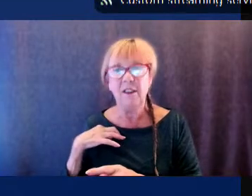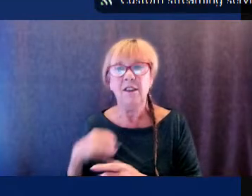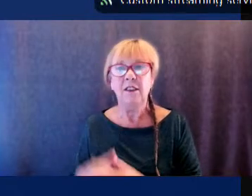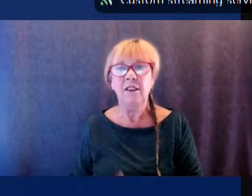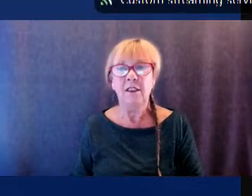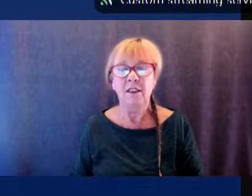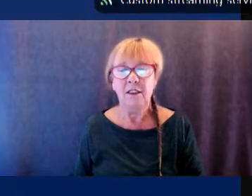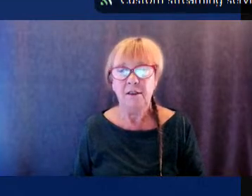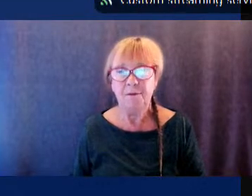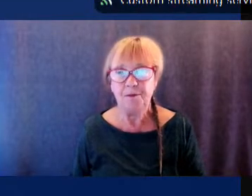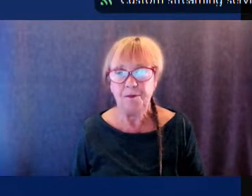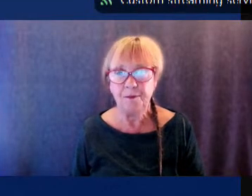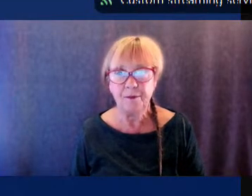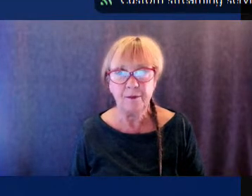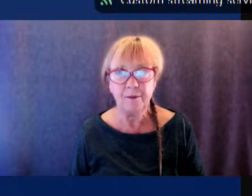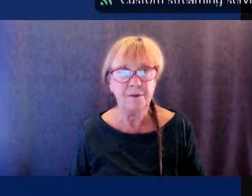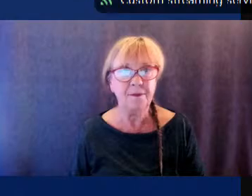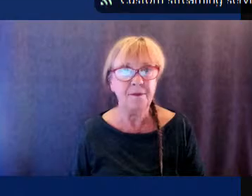please?